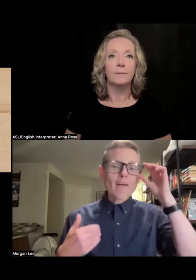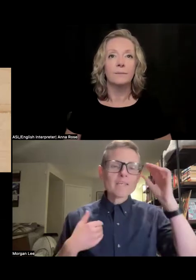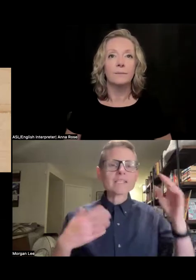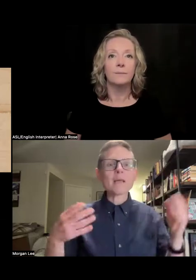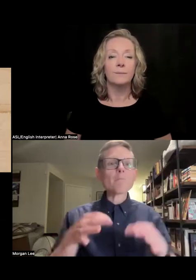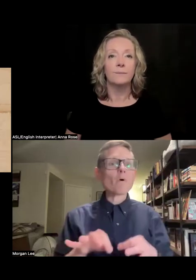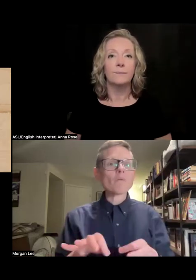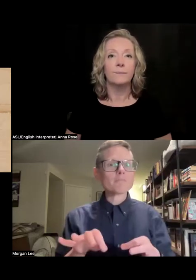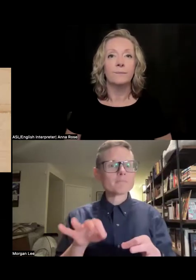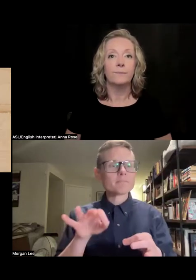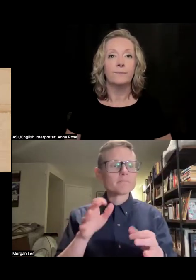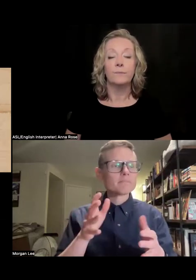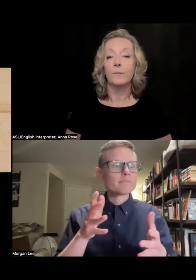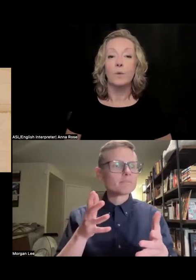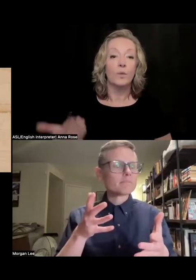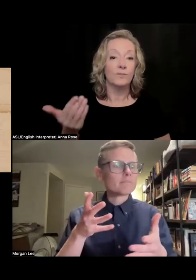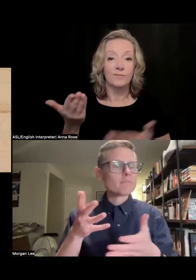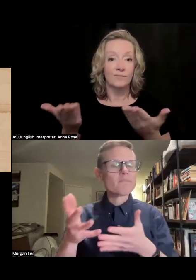So having simple,